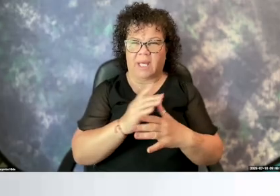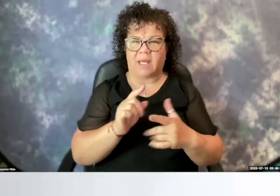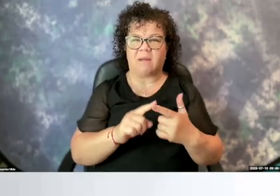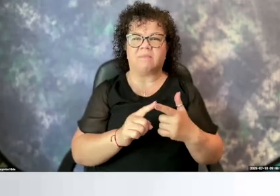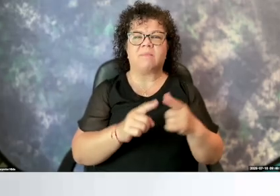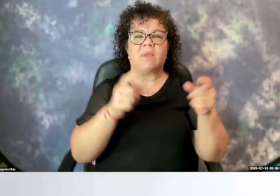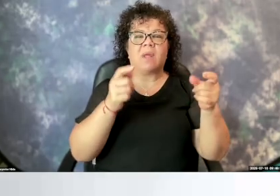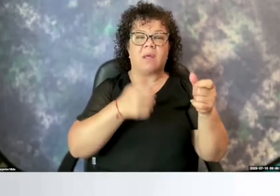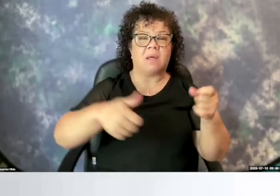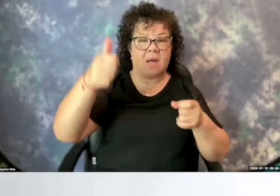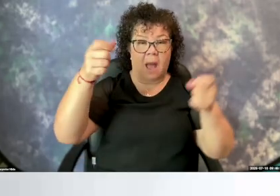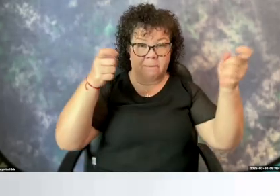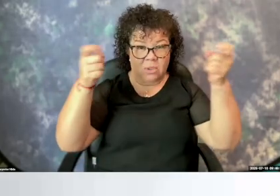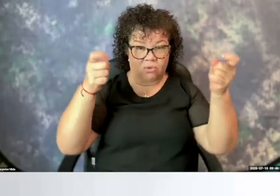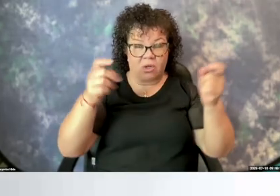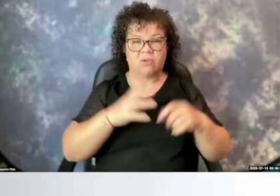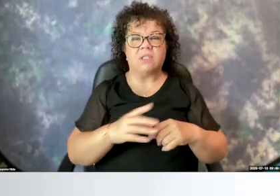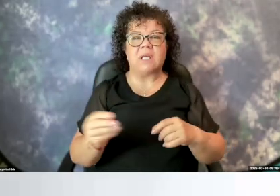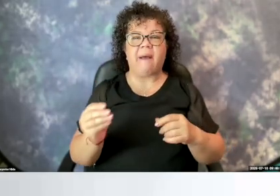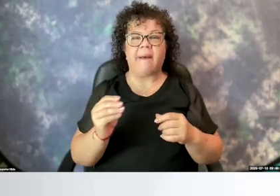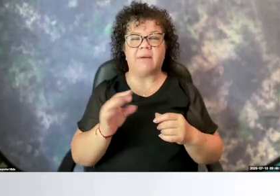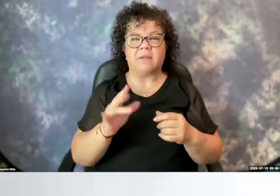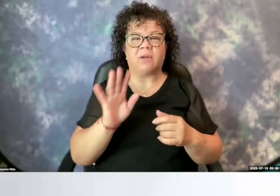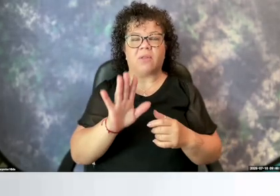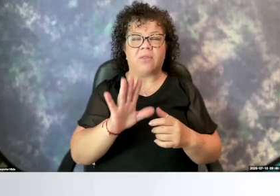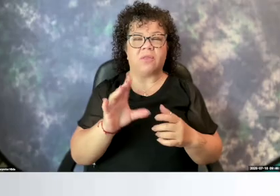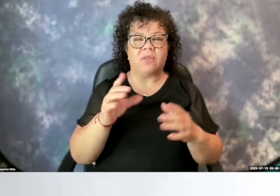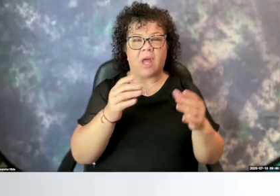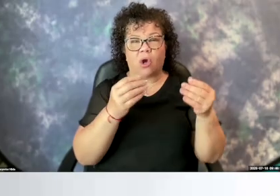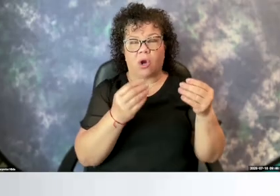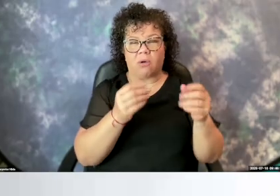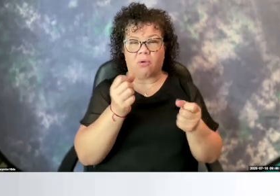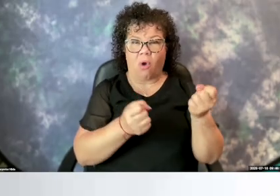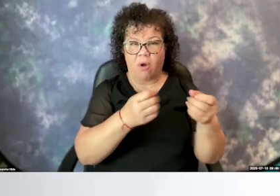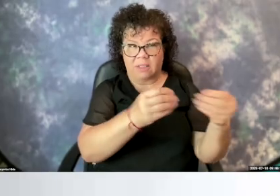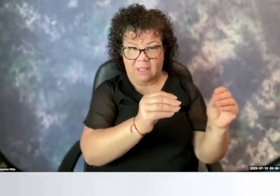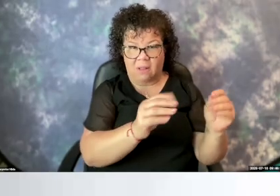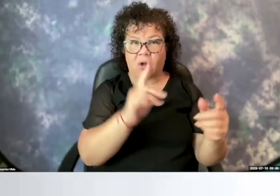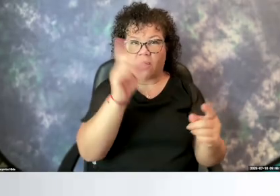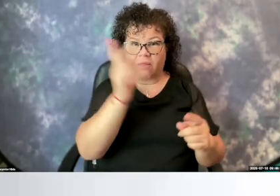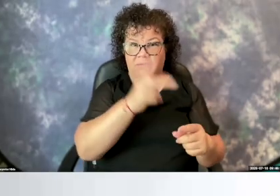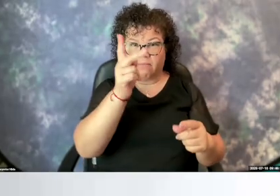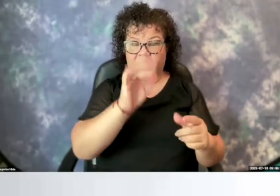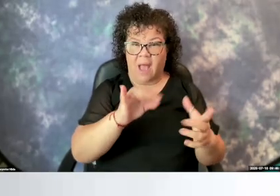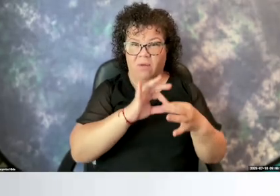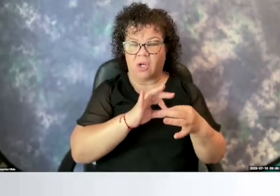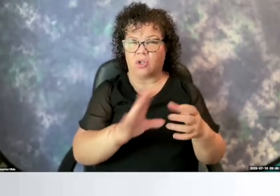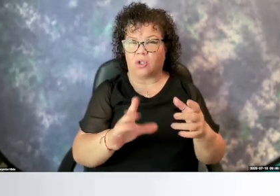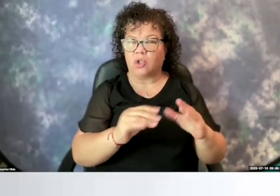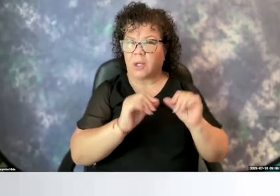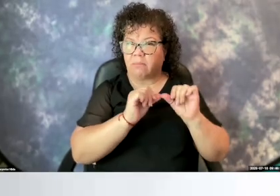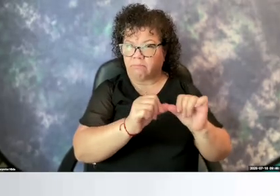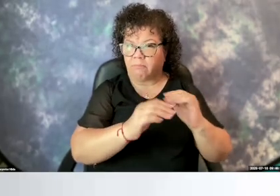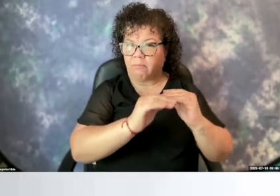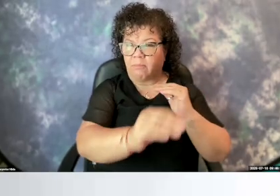have been cultivated between administrators and their dealerships remain intact. So perhaps, and this is where